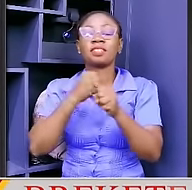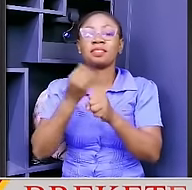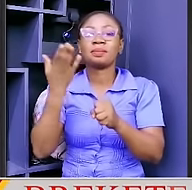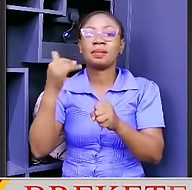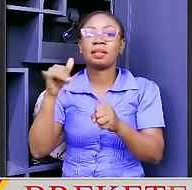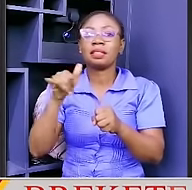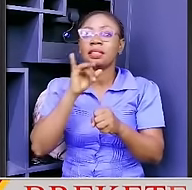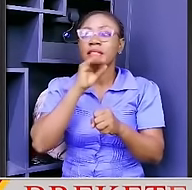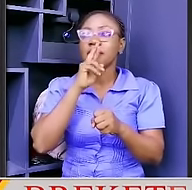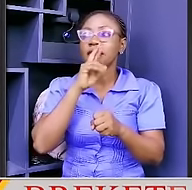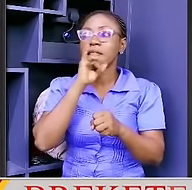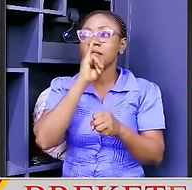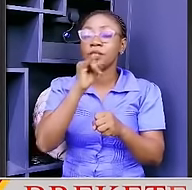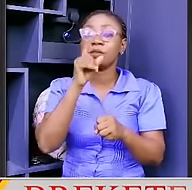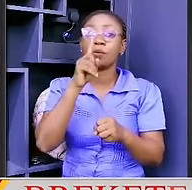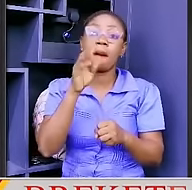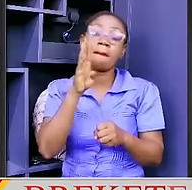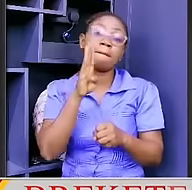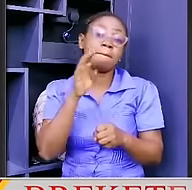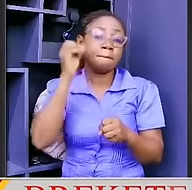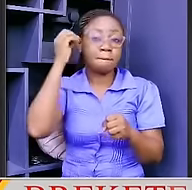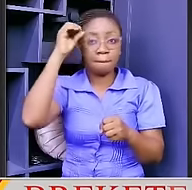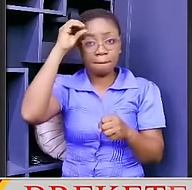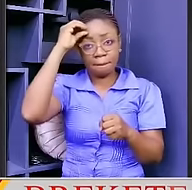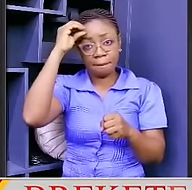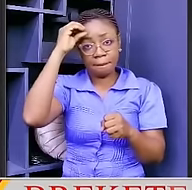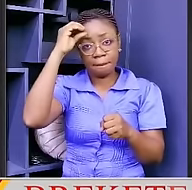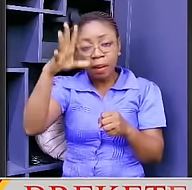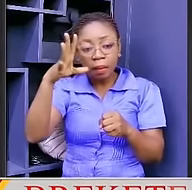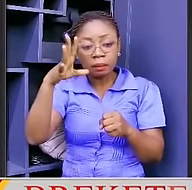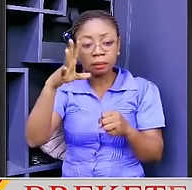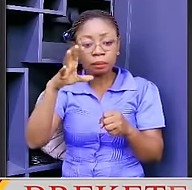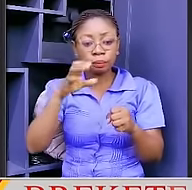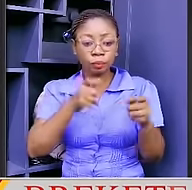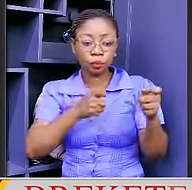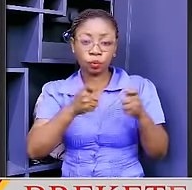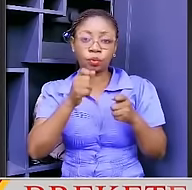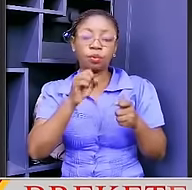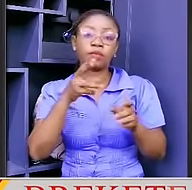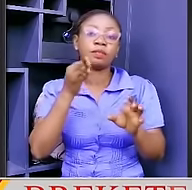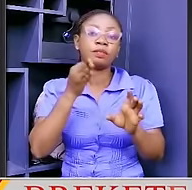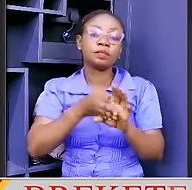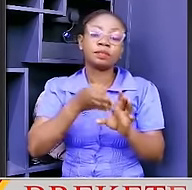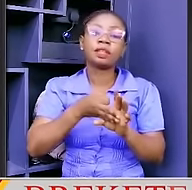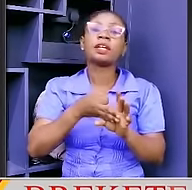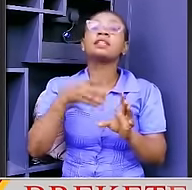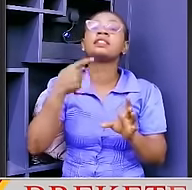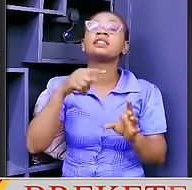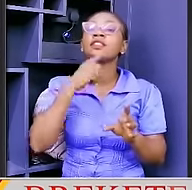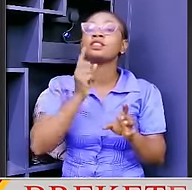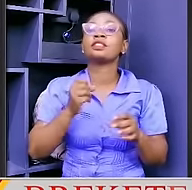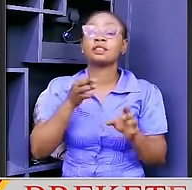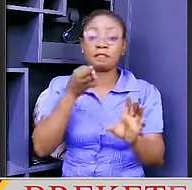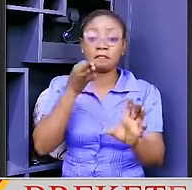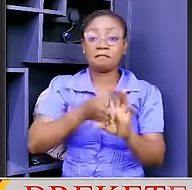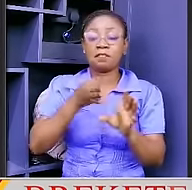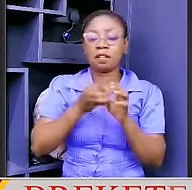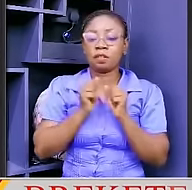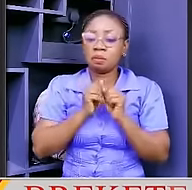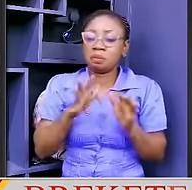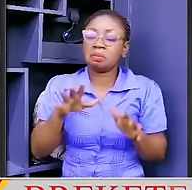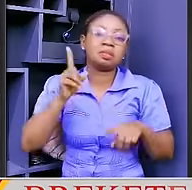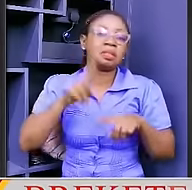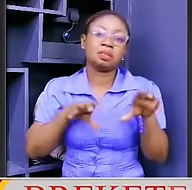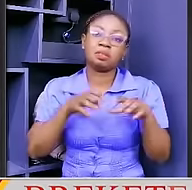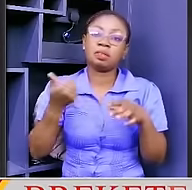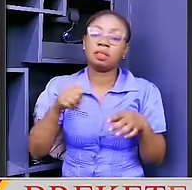get one man where they in charge of the file. In contact us, say the file don't lost. Say he no get anything he go do. Say so one man can come